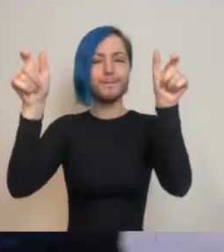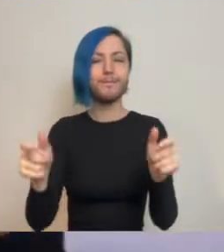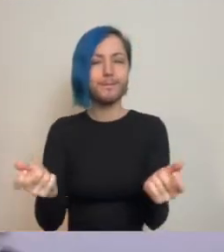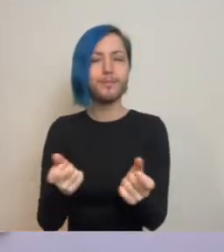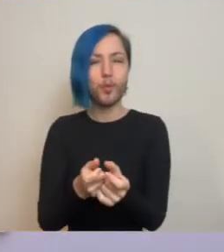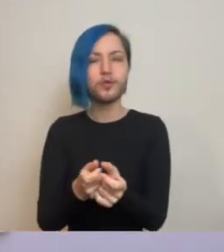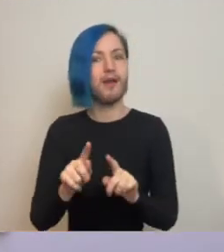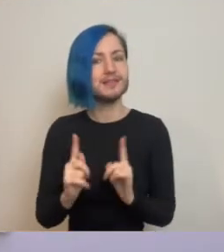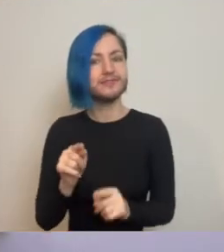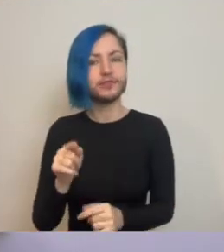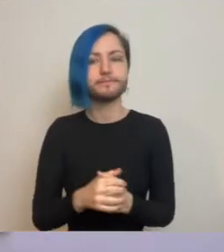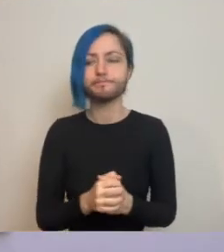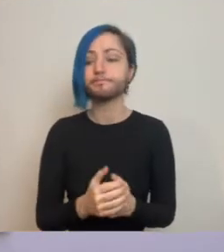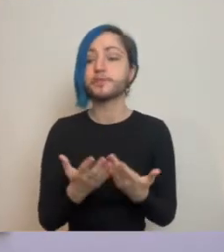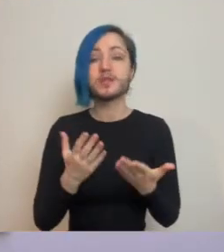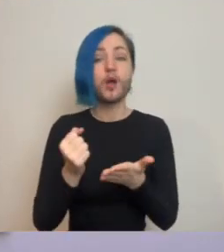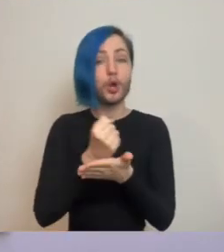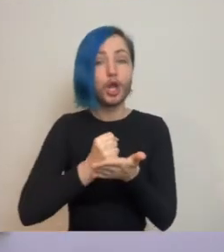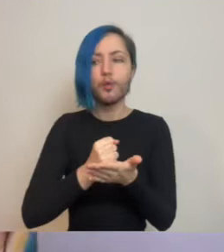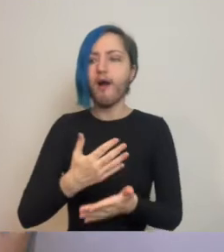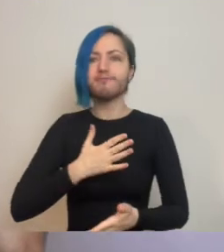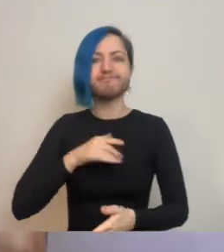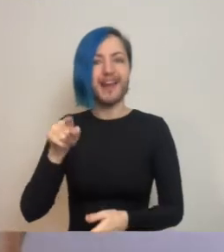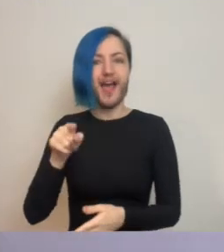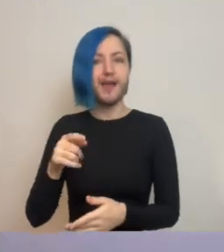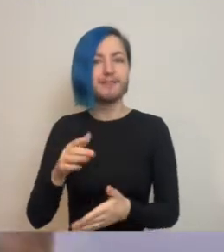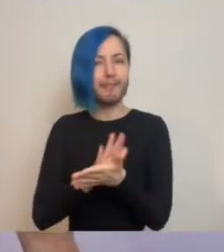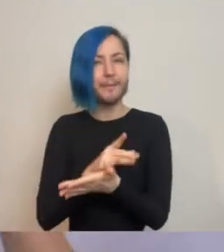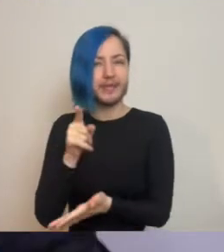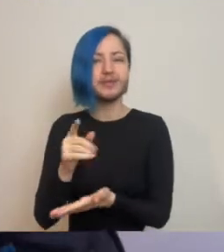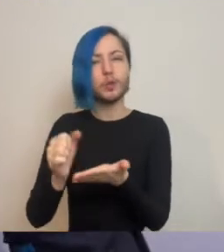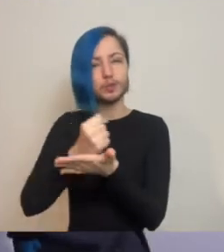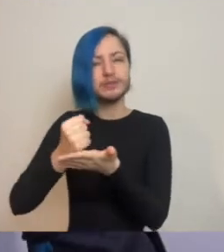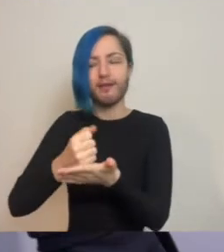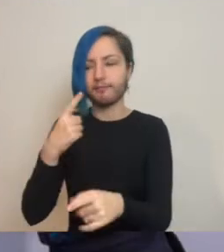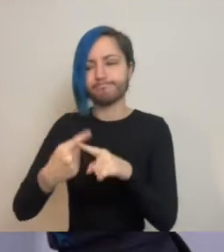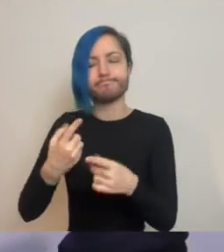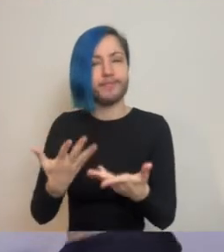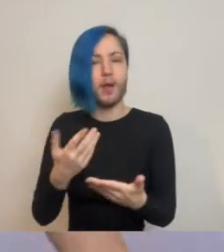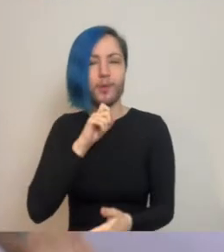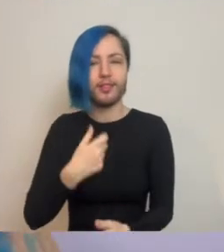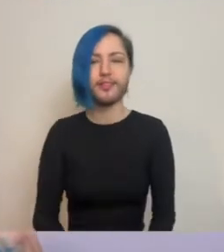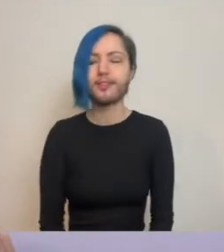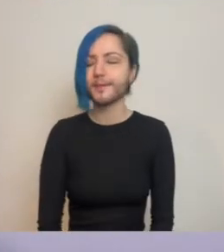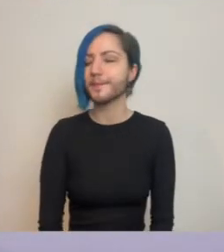to be quite different. I'm going to get my glue. I'm really happy with how that looks on the white, so I'm going to stick that down straight away.